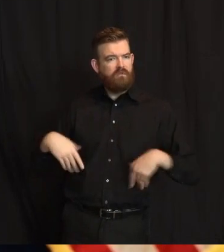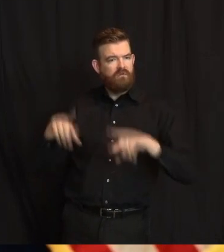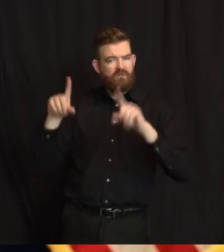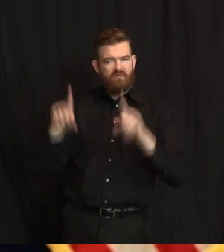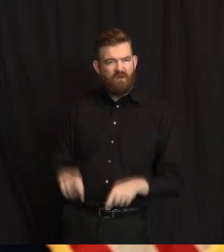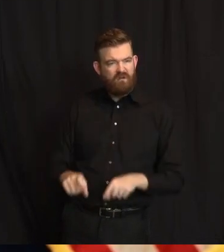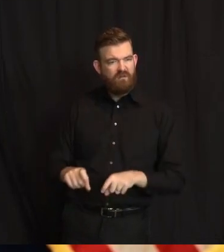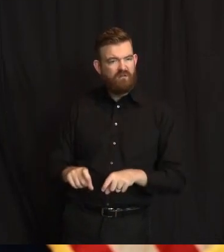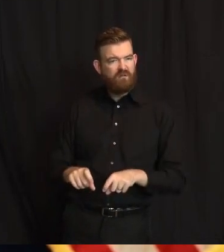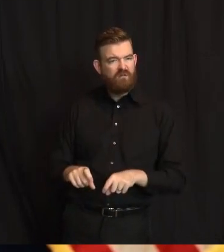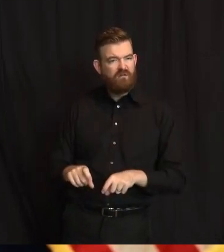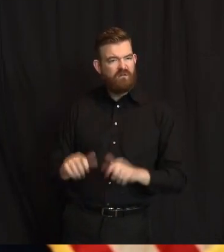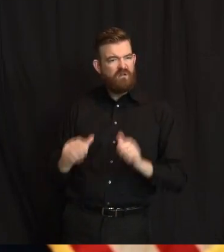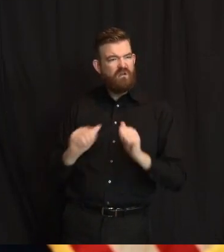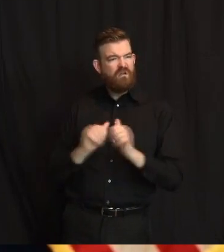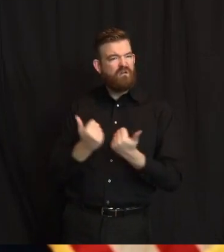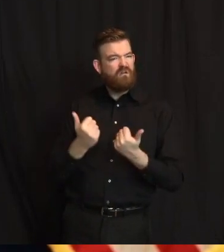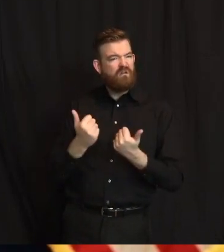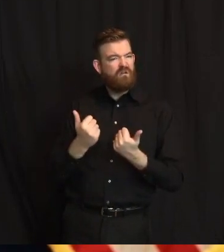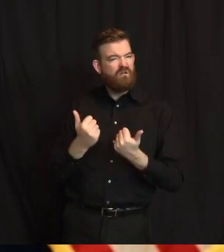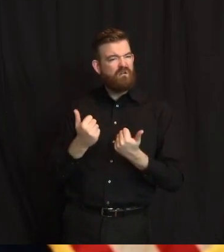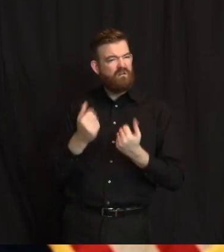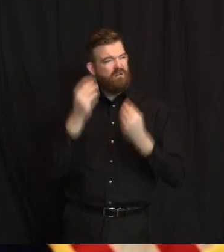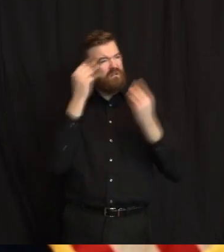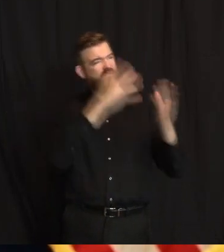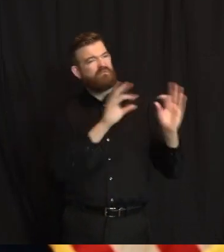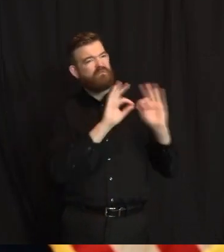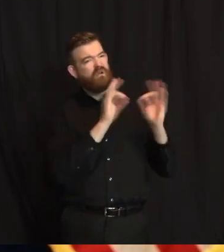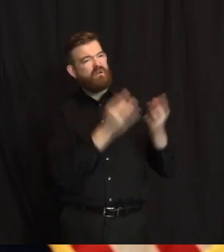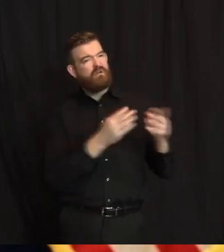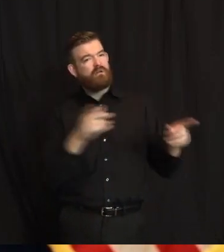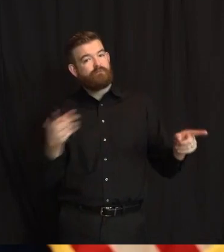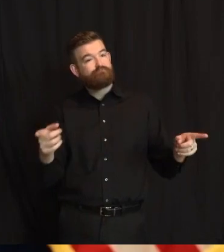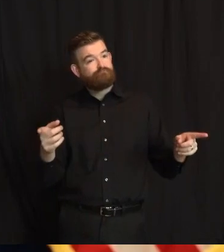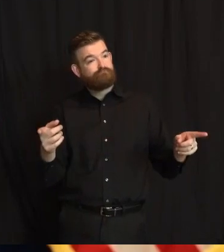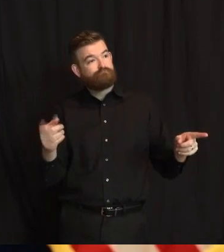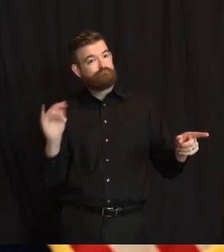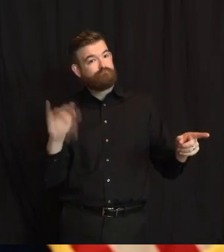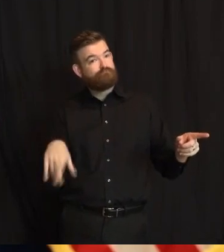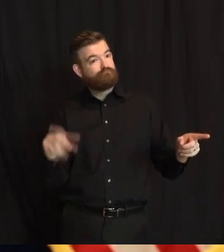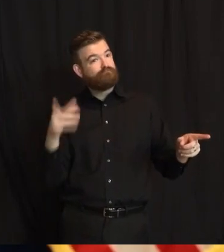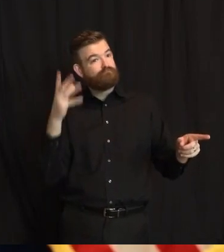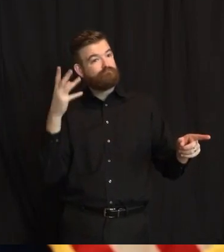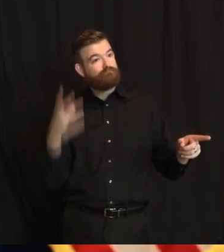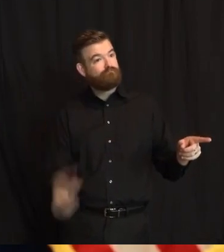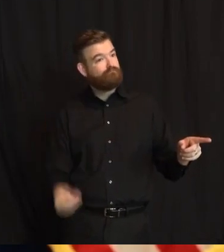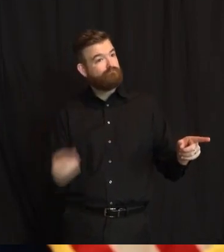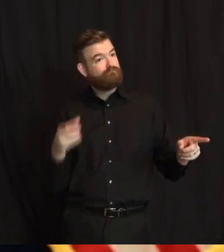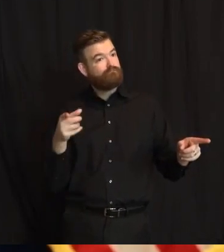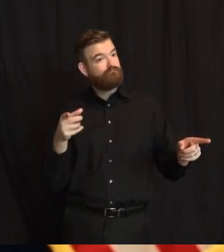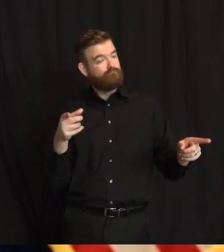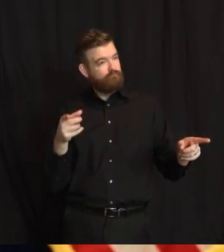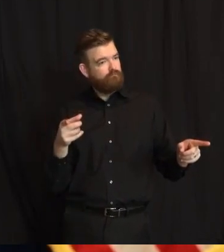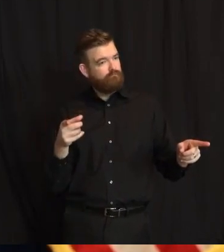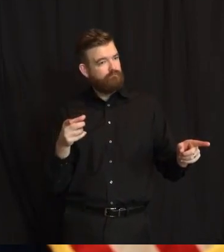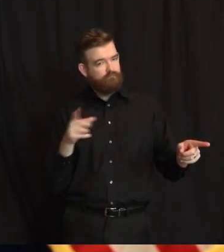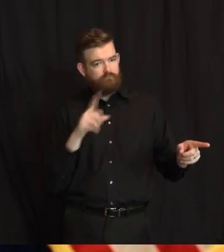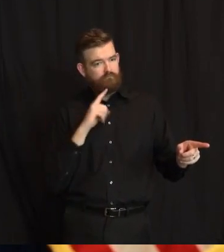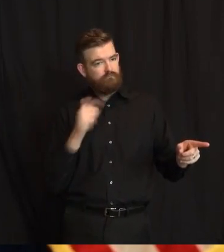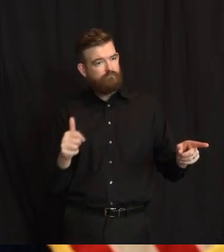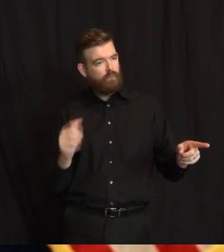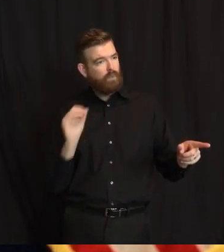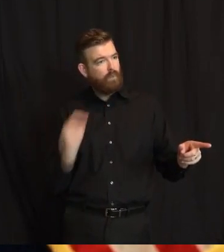give any closure to people who want to know, well, it was a virus-infested home. The guy in the